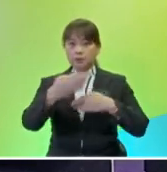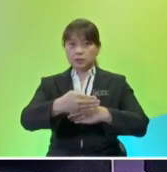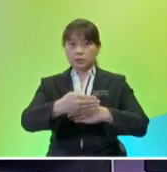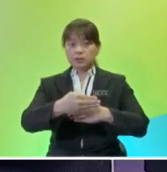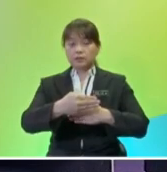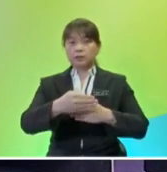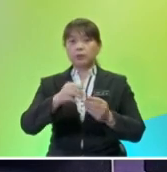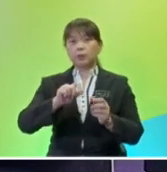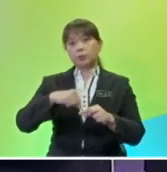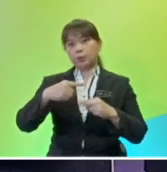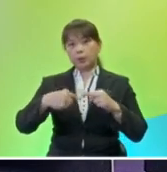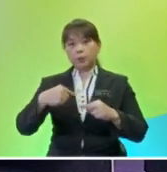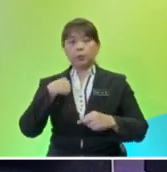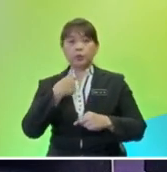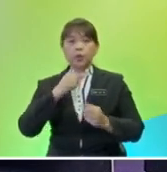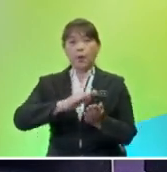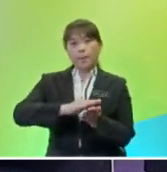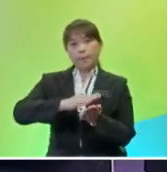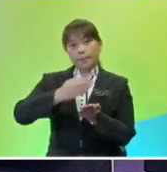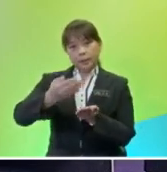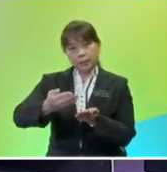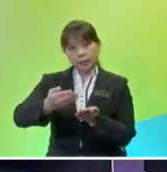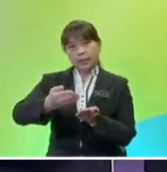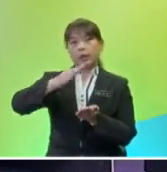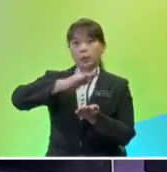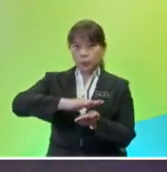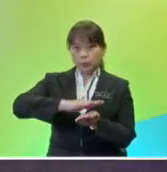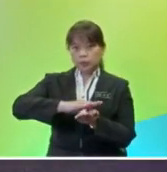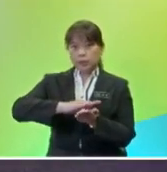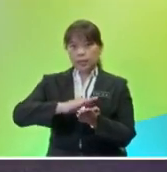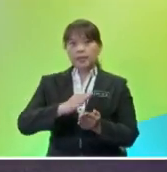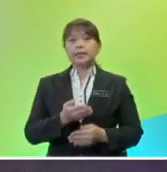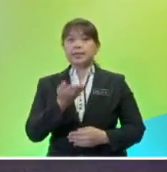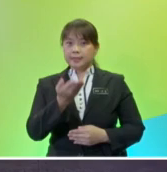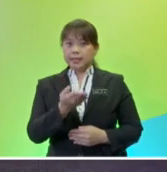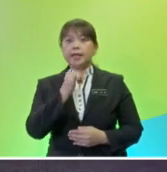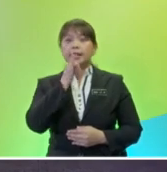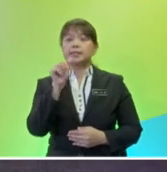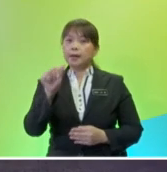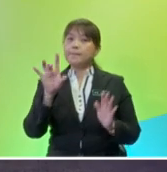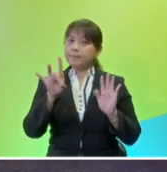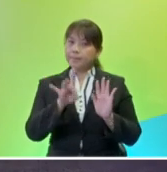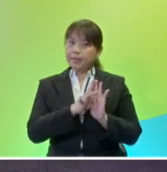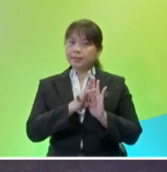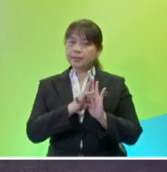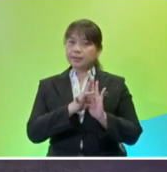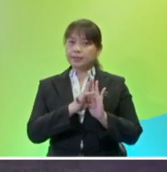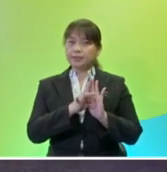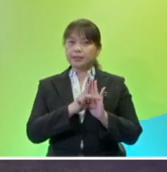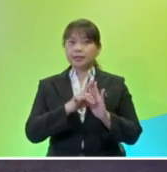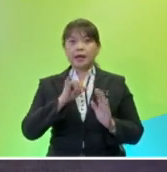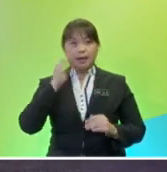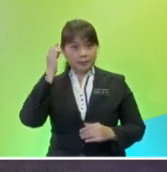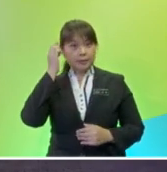and close it, it becomes like pop. Because there's a magnet there. Yes. Oh, I think there's one in front of you.